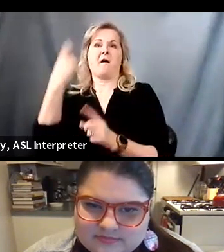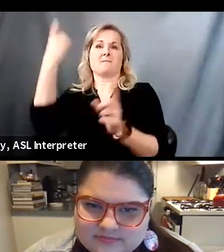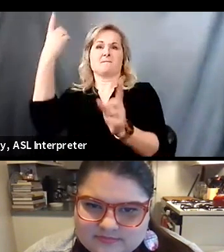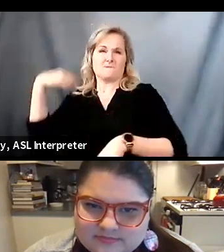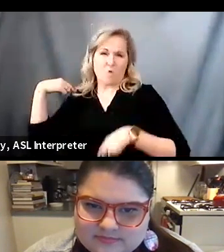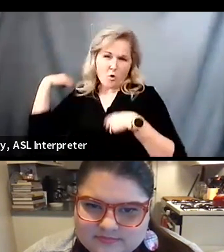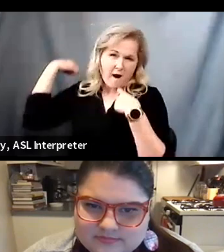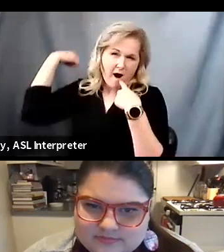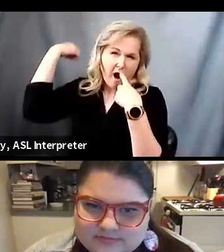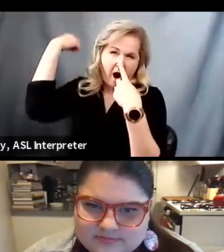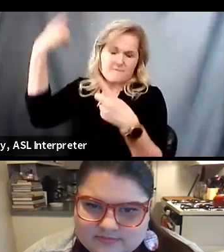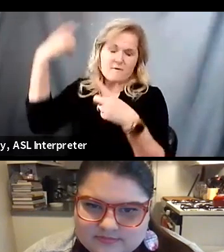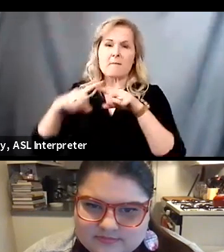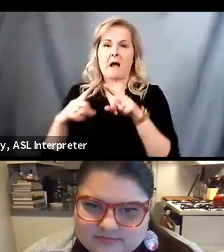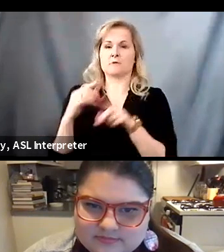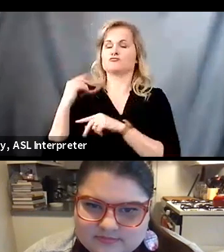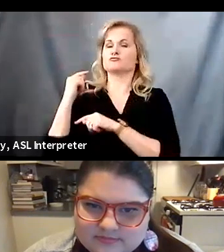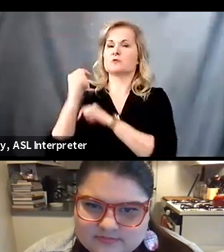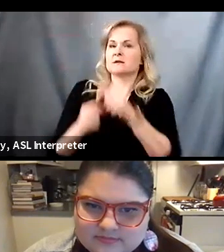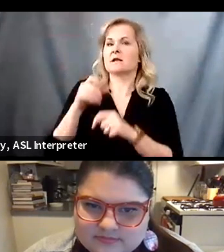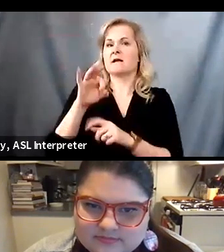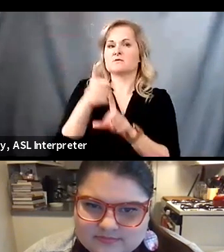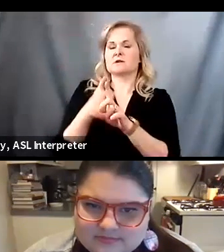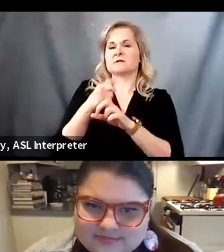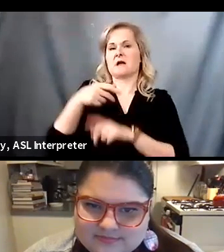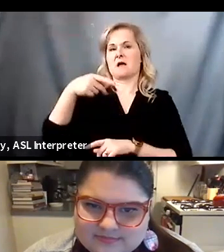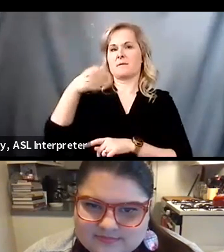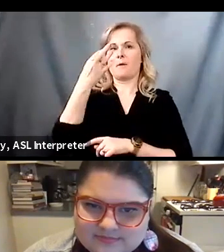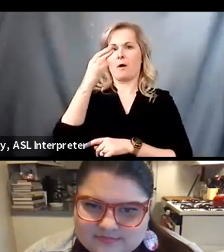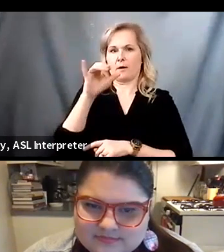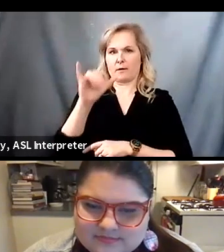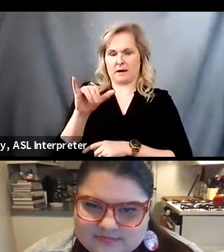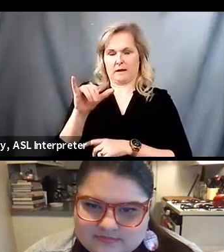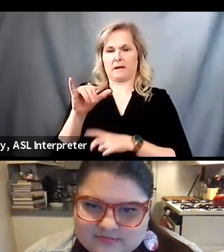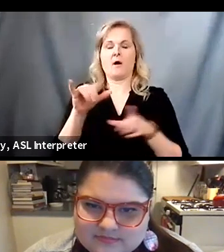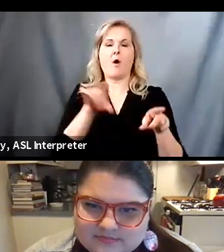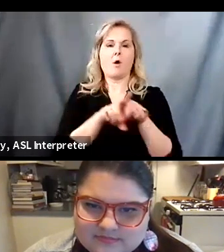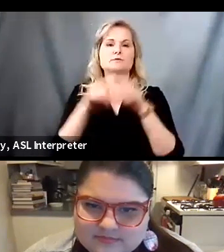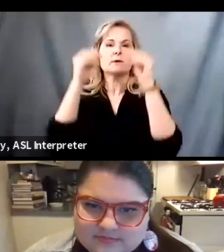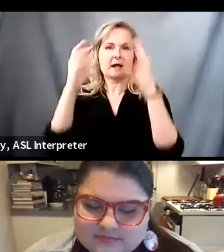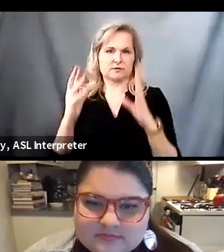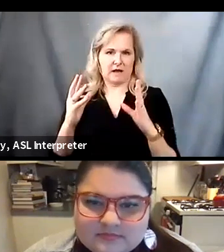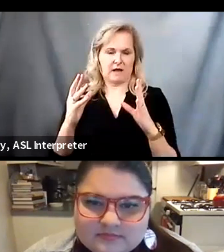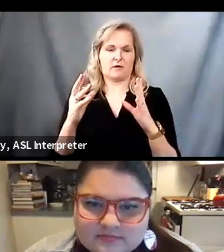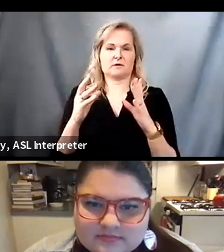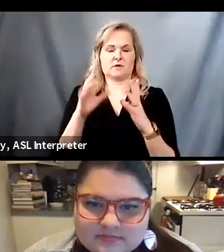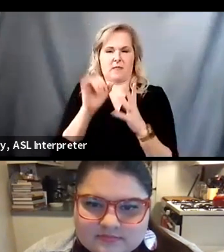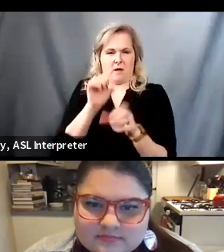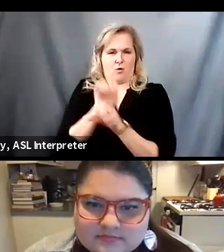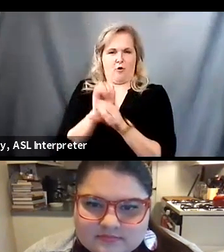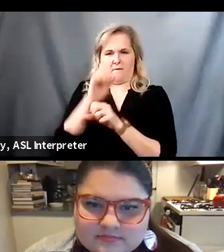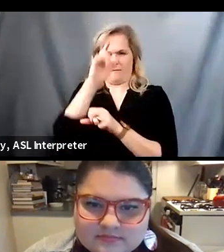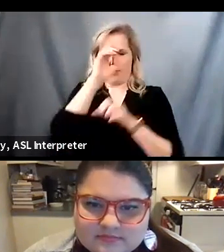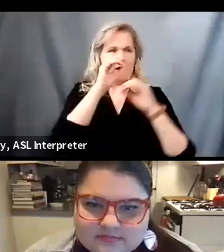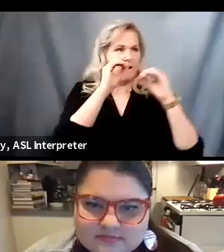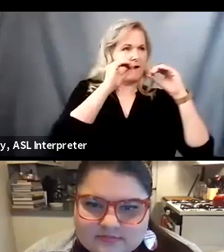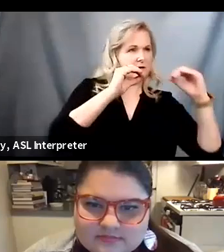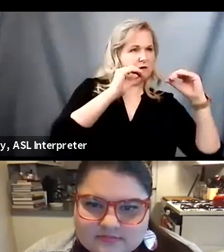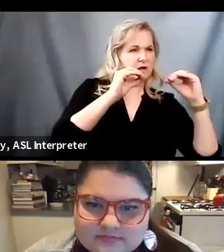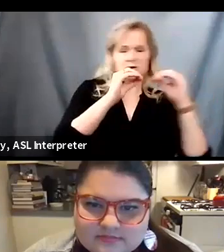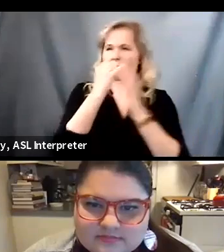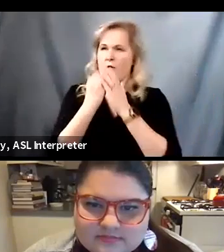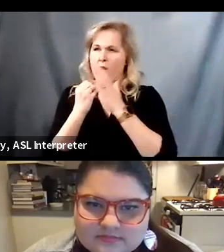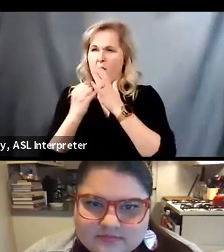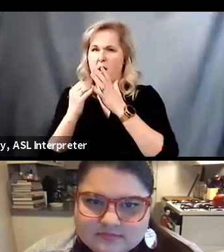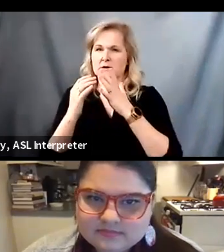If you're a potter, you're also automatically an educator. So the work of education and the work of art are